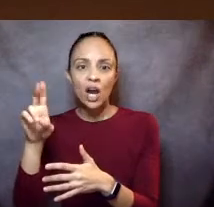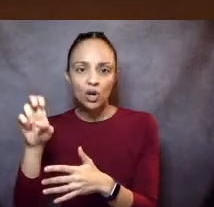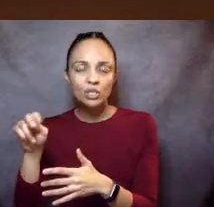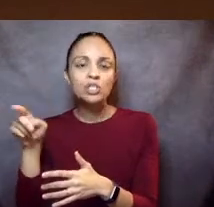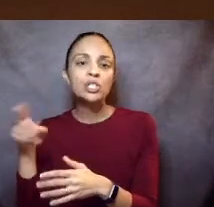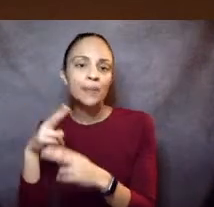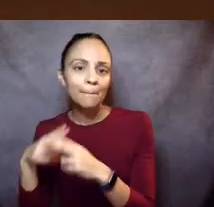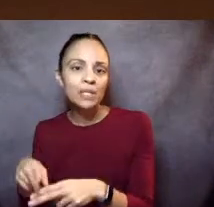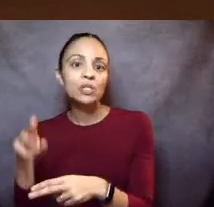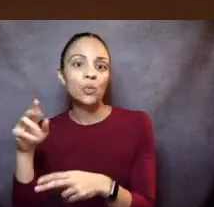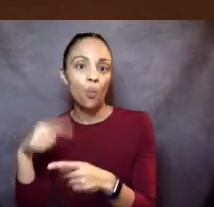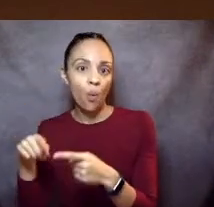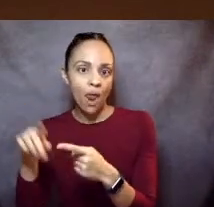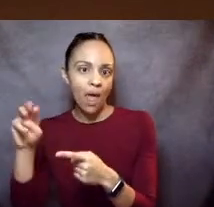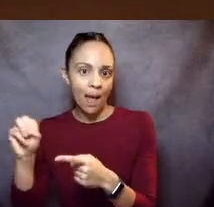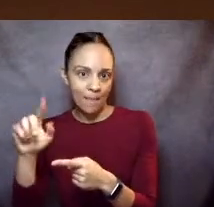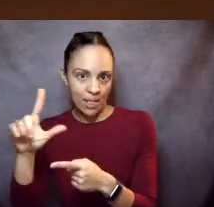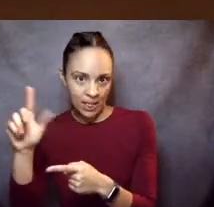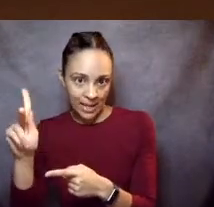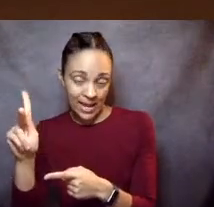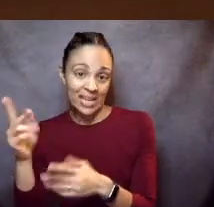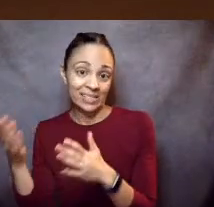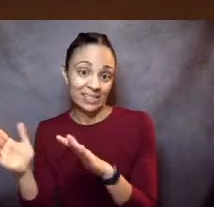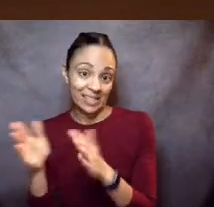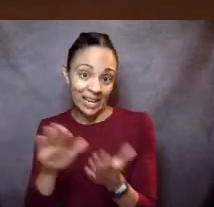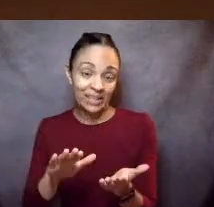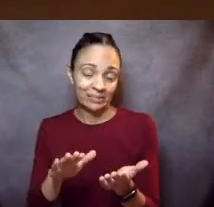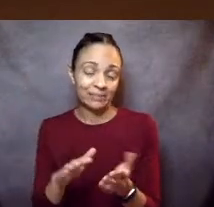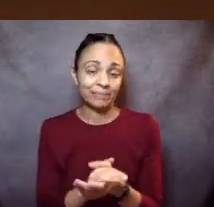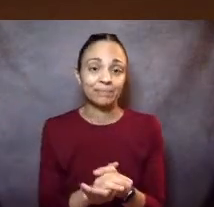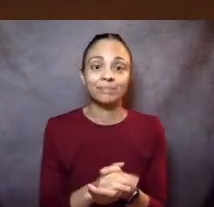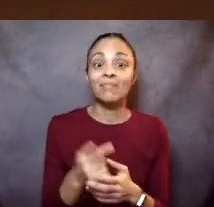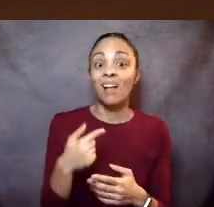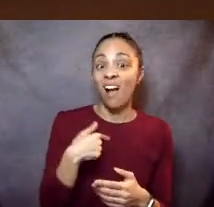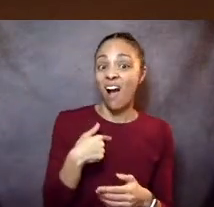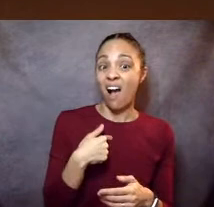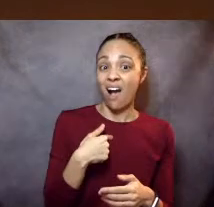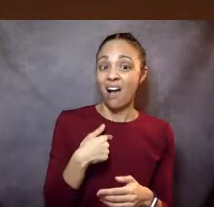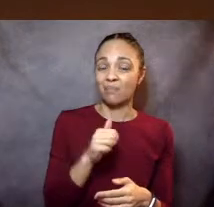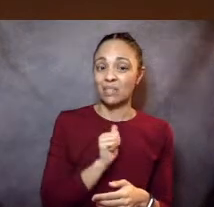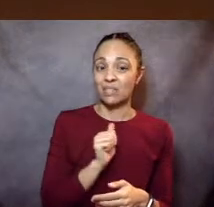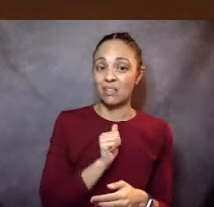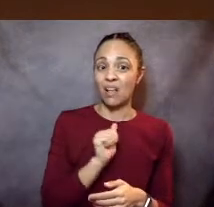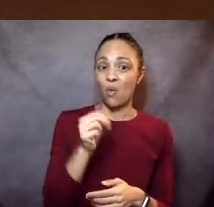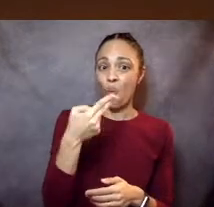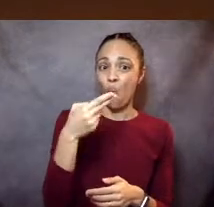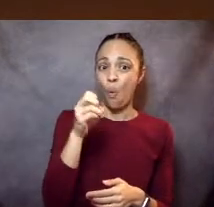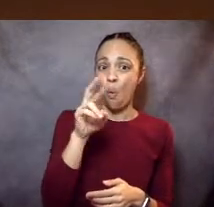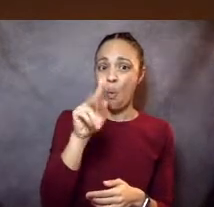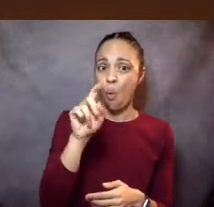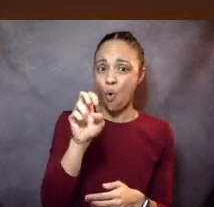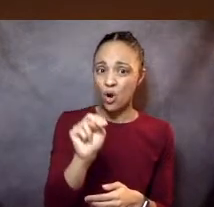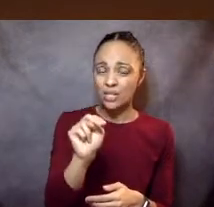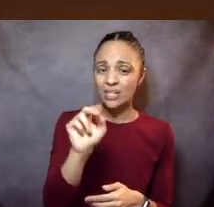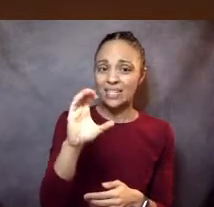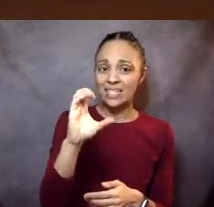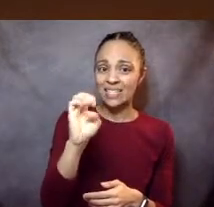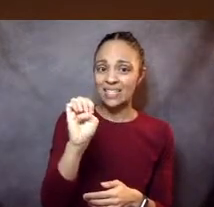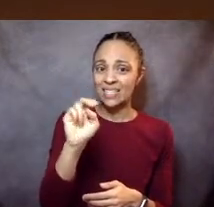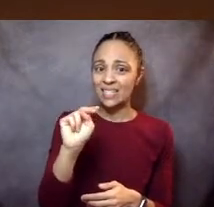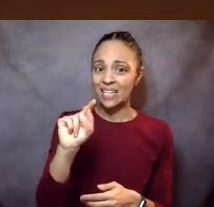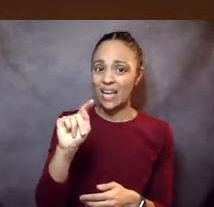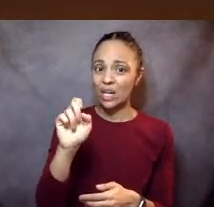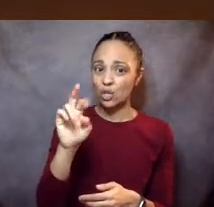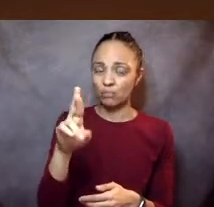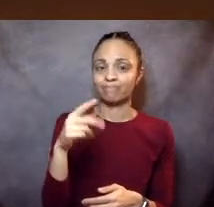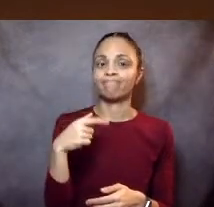was at Clark Center in Horton class when we got the news that Dr. King had been assassinated. I was in Thelma